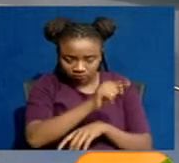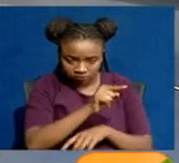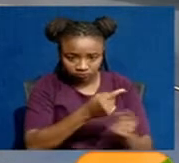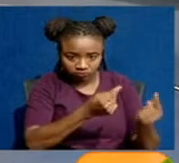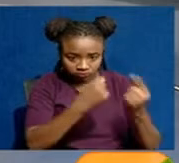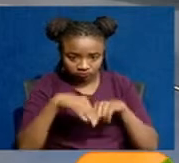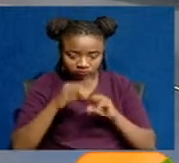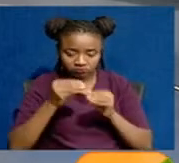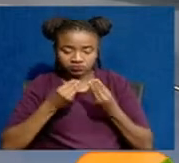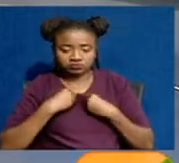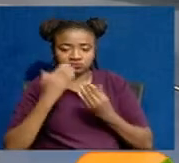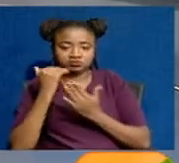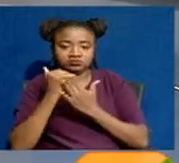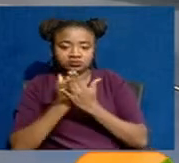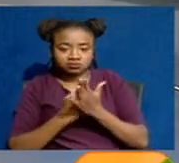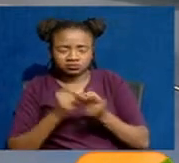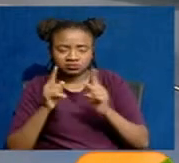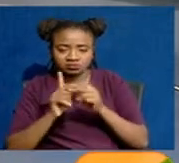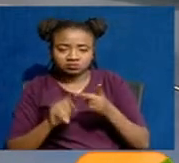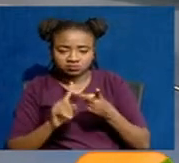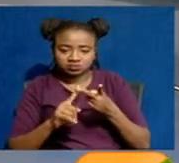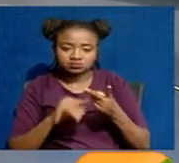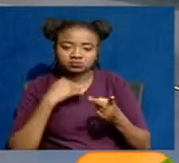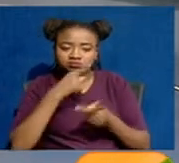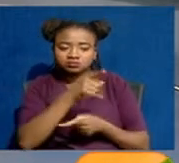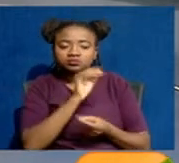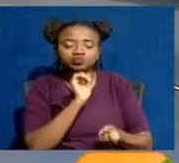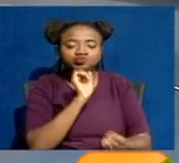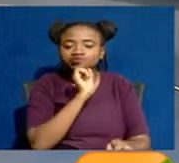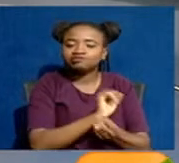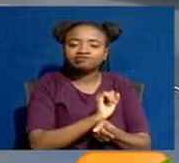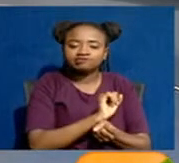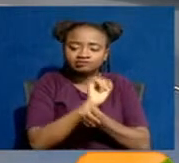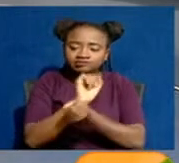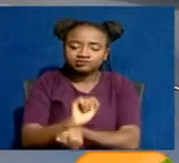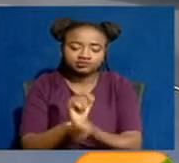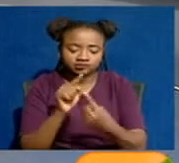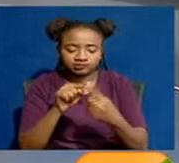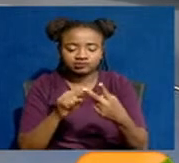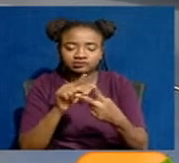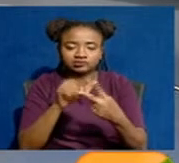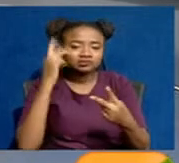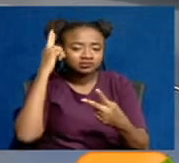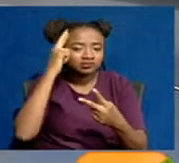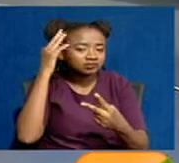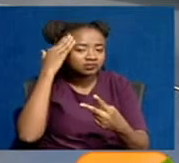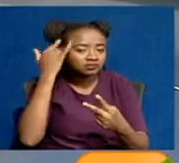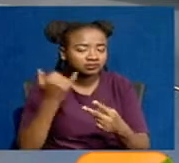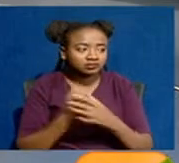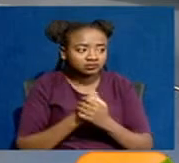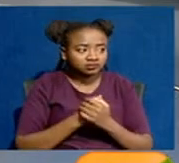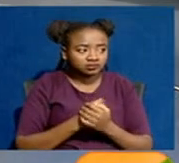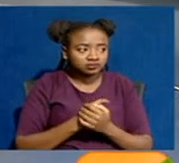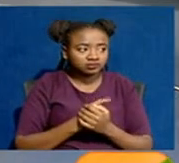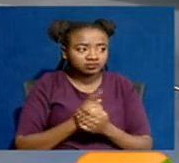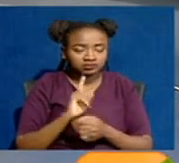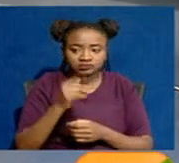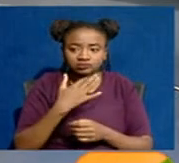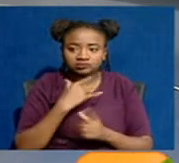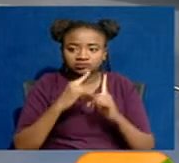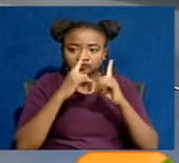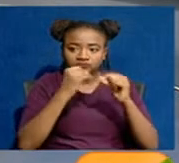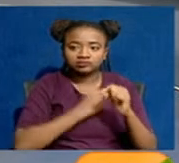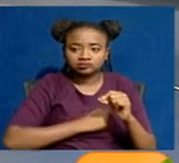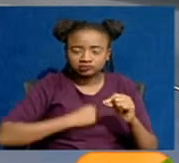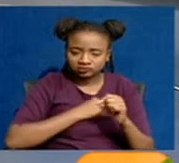Olive, for the invitation to be part of this discussion. And I think before I start, I'd like to offer my condolences to the family of the late